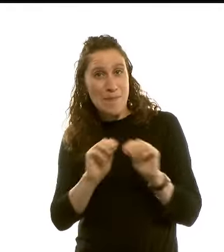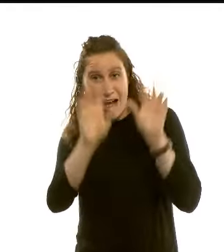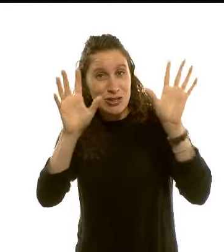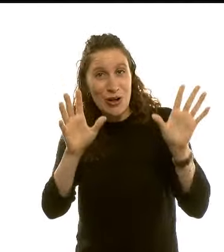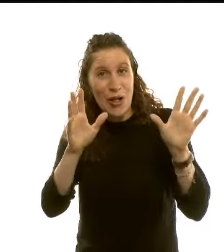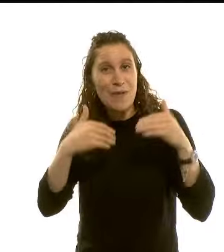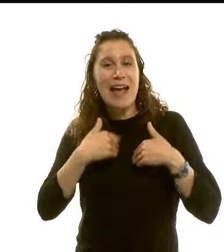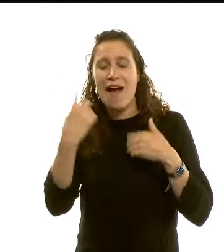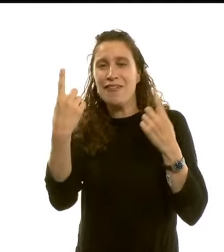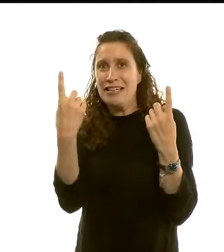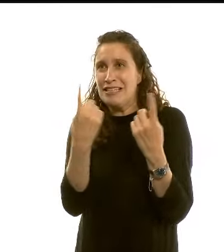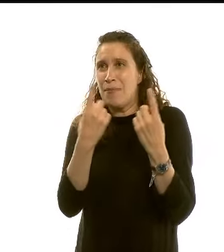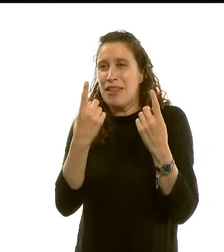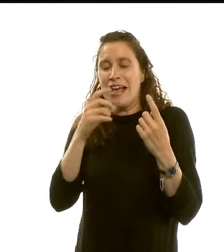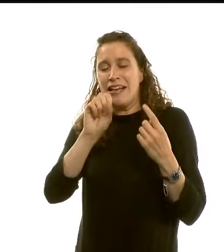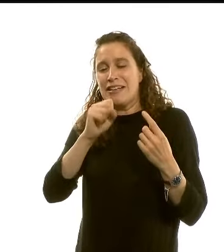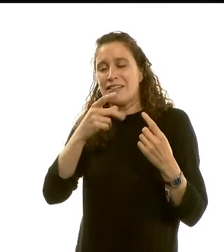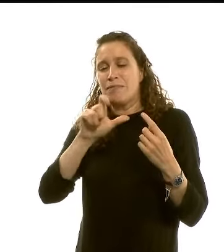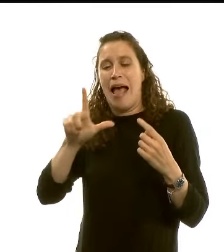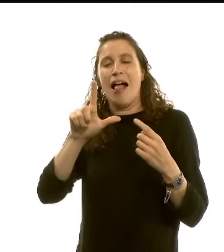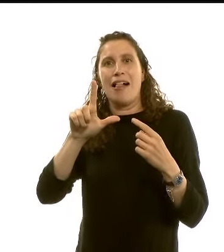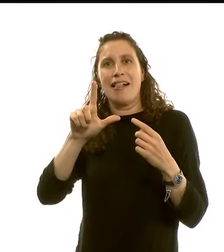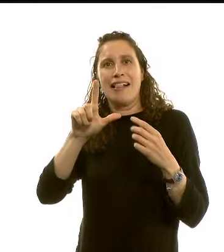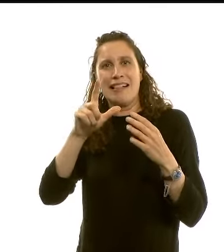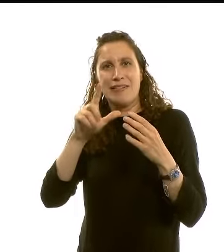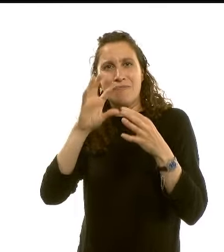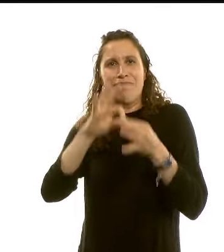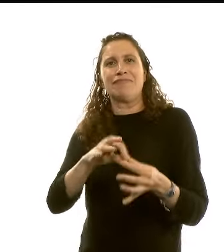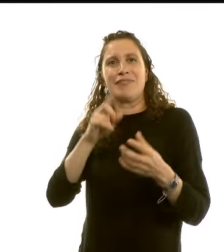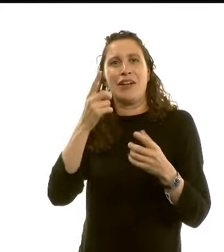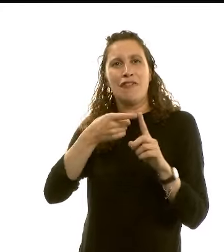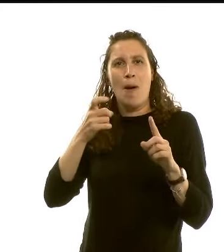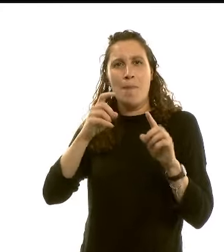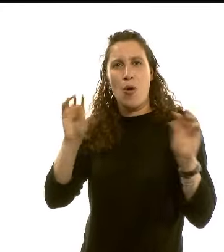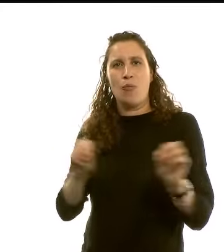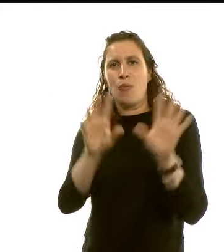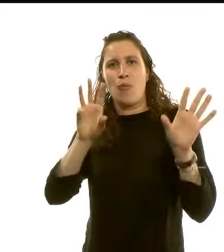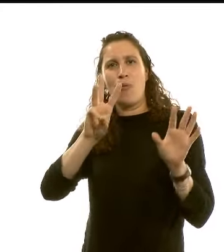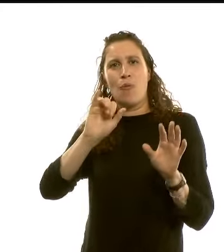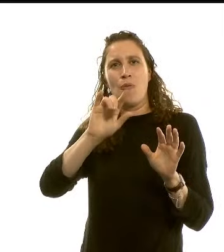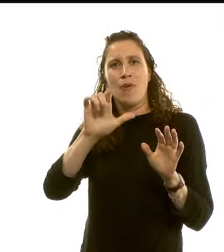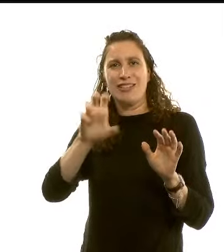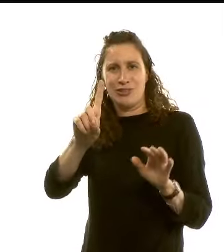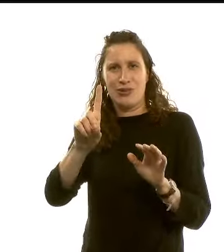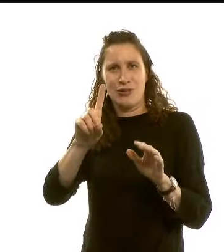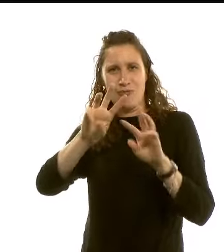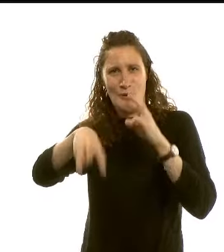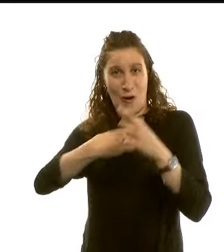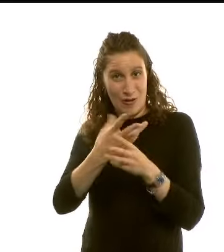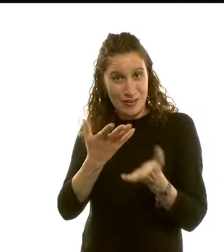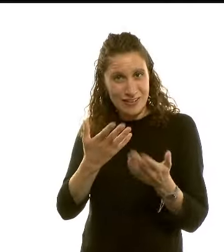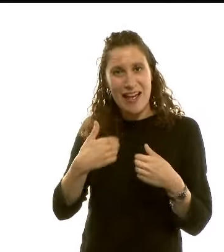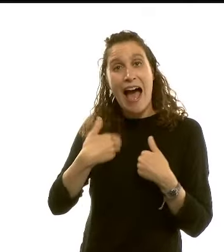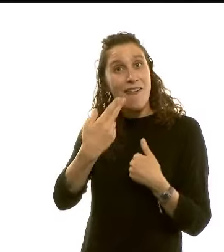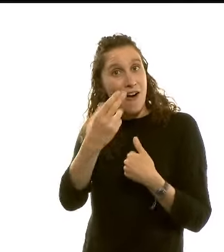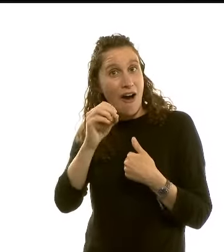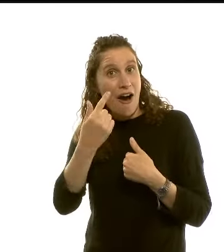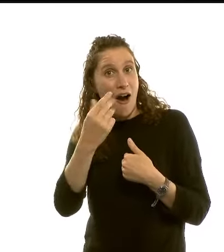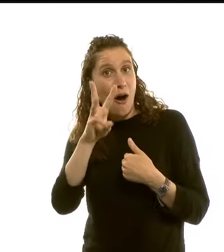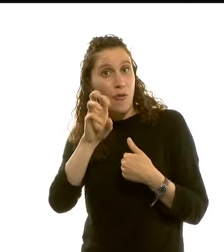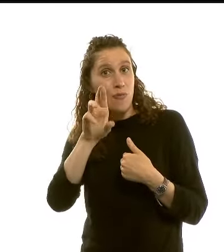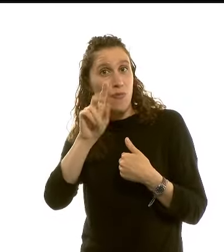something spellbinding from the wizarding world coming up. Oh, we've See had what to I did? visit Hogwarts. No, I'm here for it if that's the case. Yes. Yeah, we certainly are. Isn't